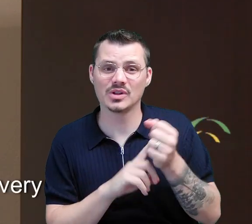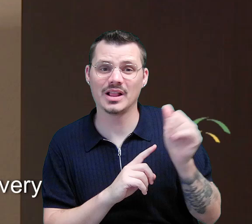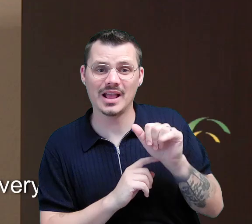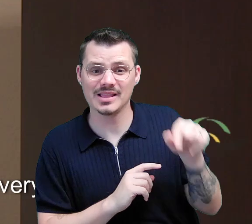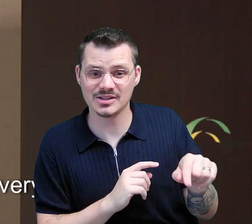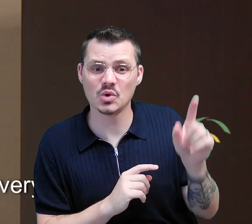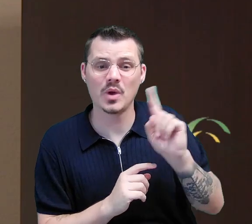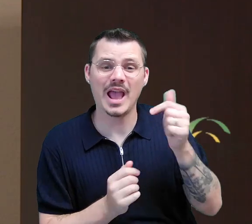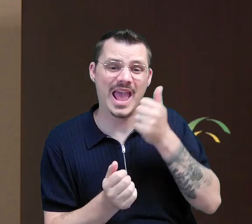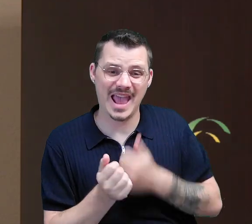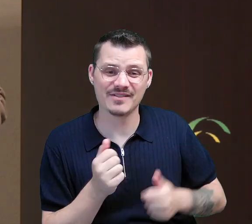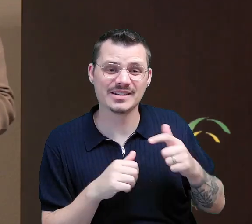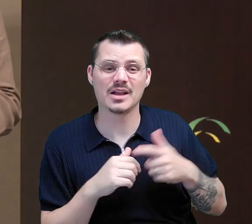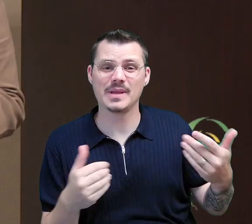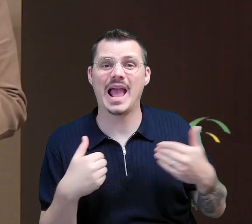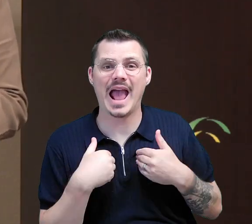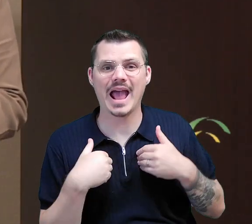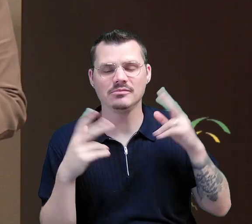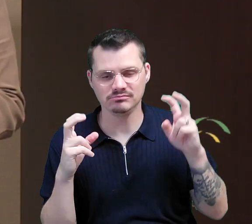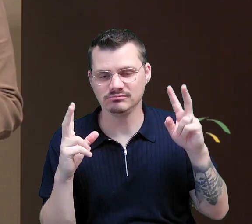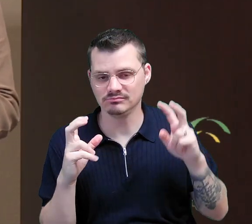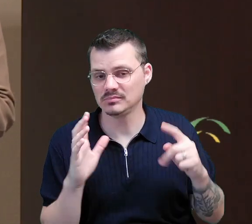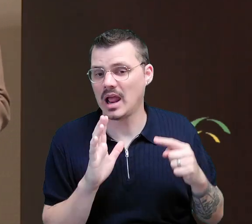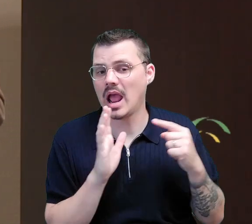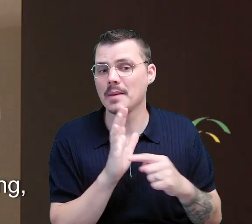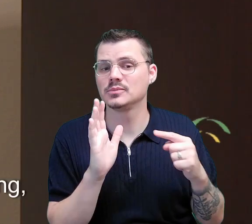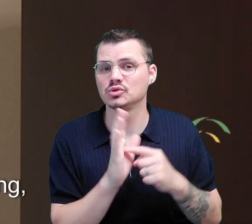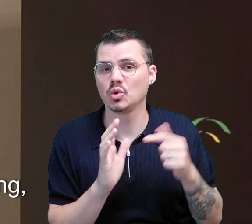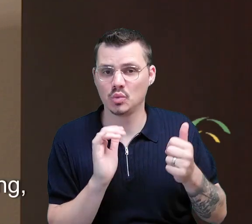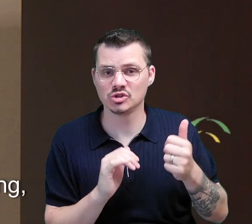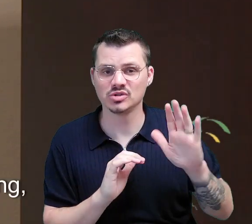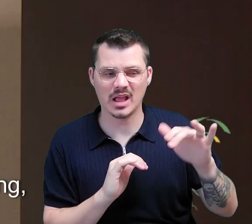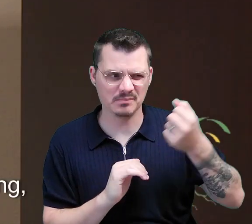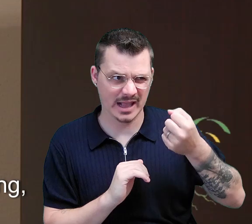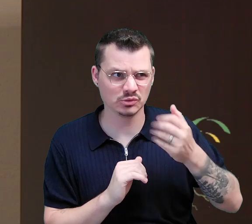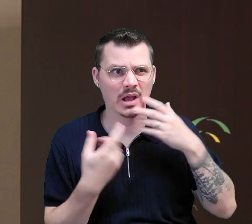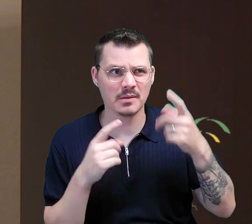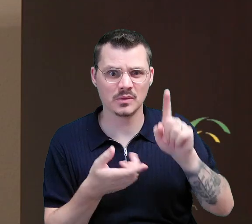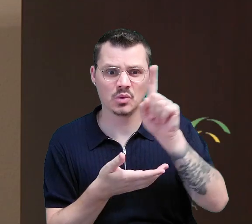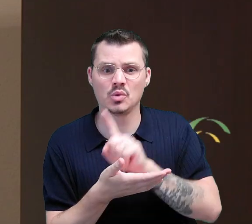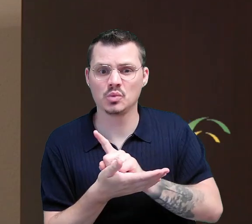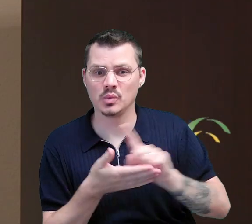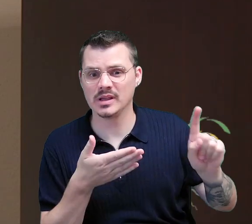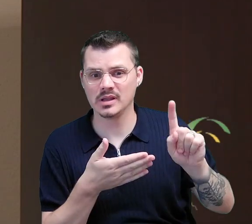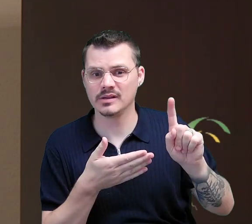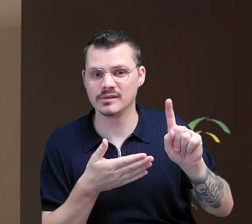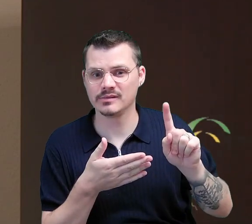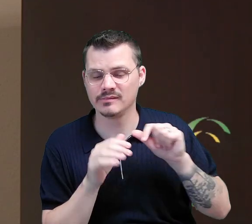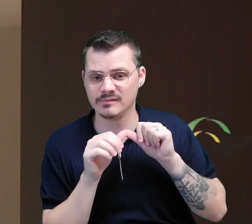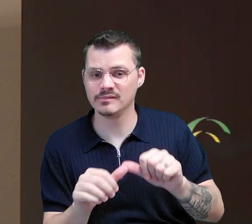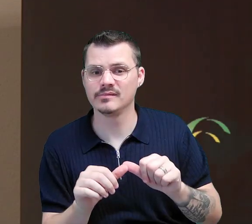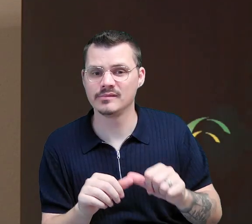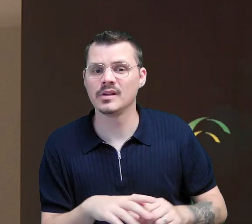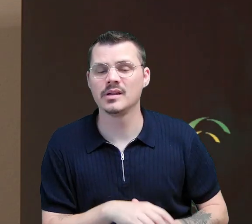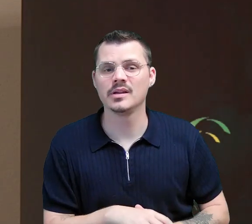led to situations like this, where every time he had an episode which was usually about a week long, where he was basically